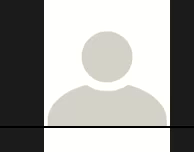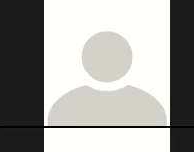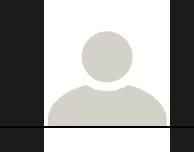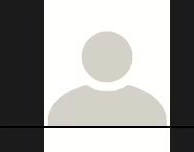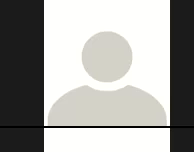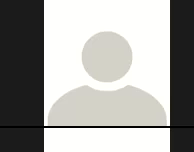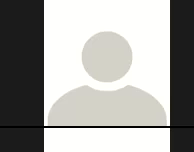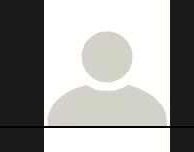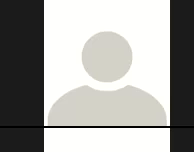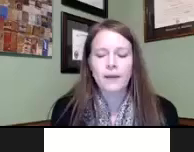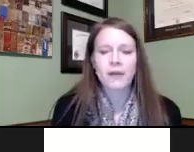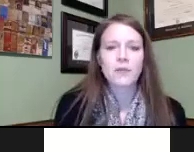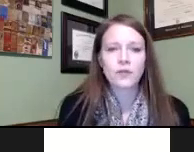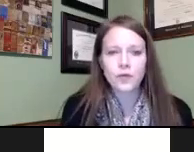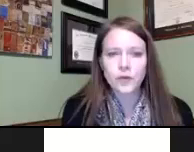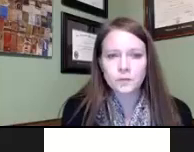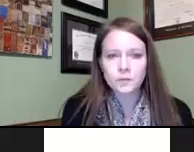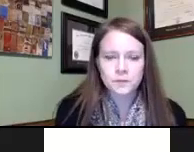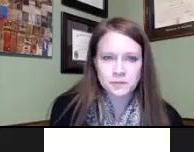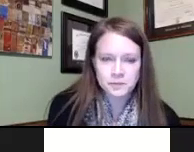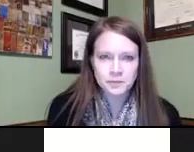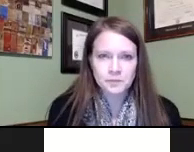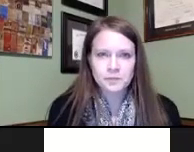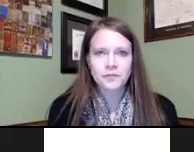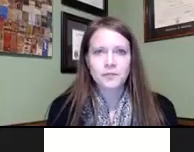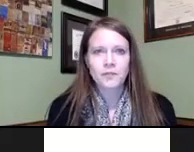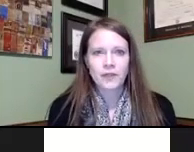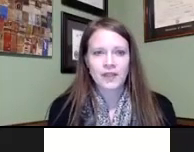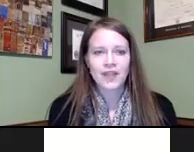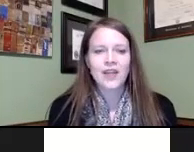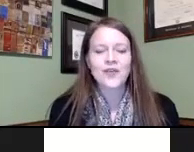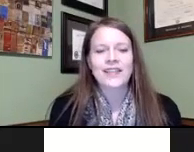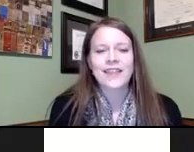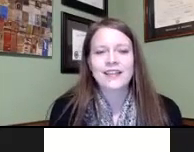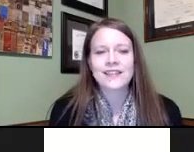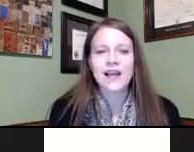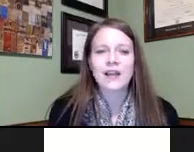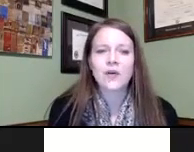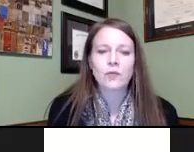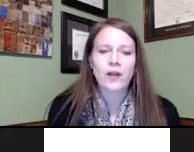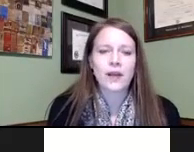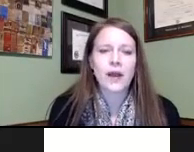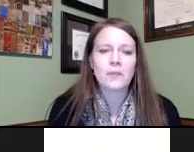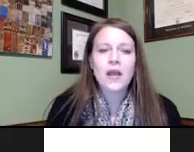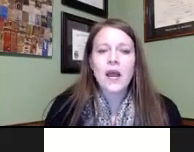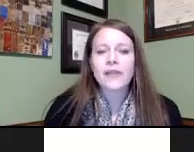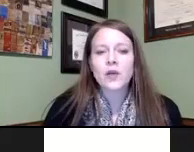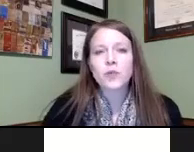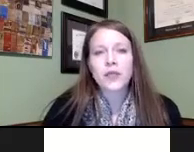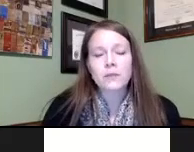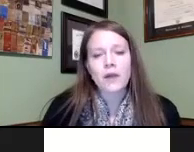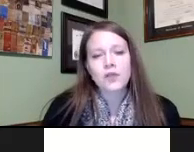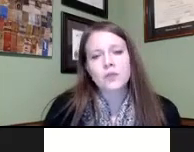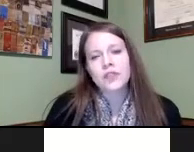I am, Sable. Am I coming through? You are. Great, thanks. Hello, everyone. I'm